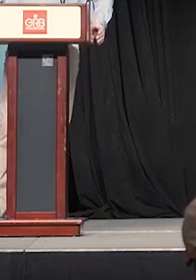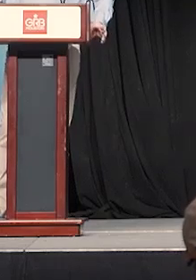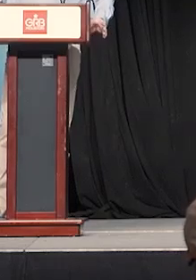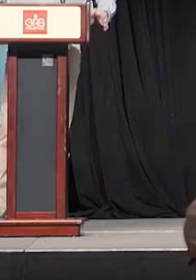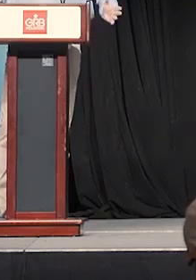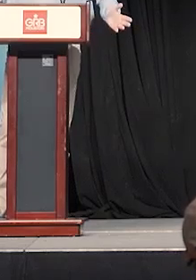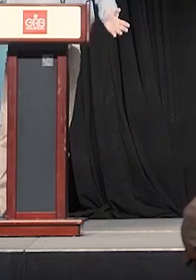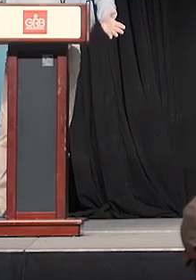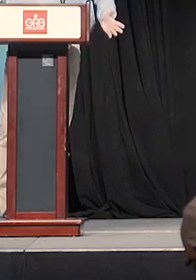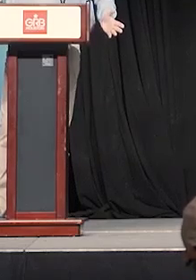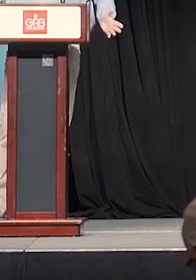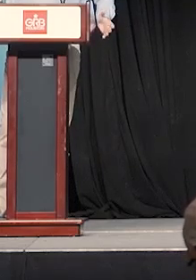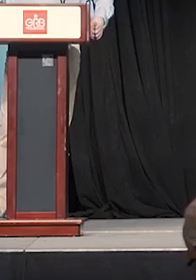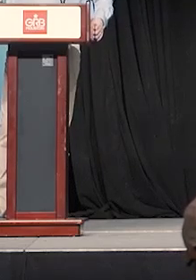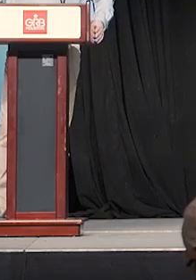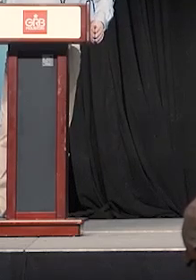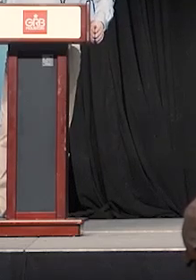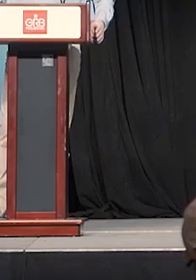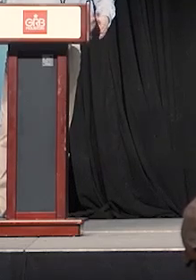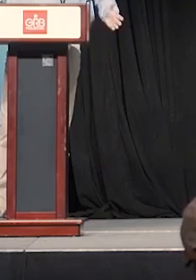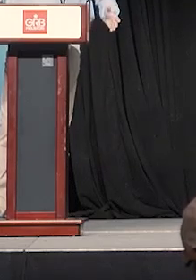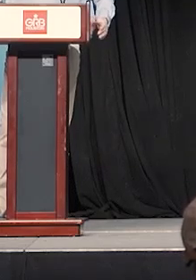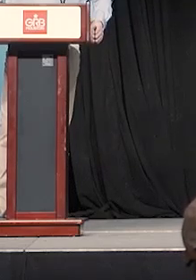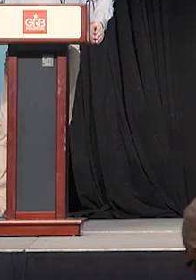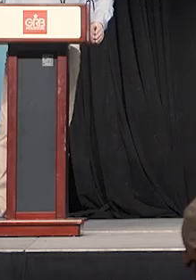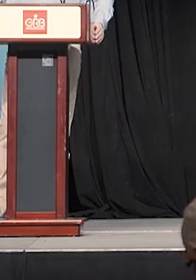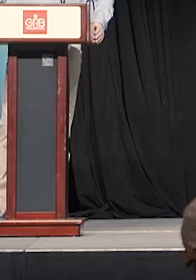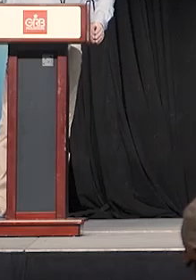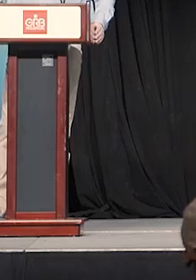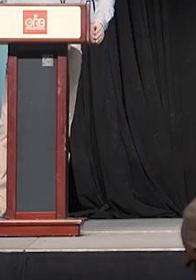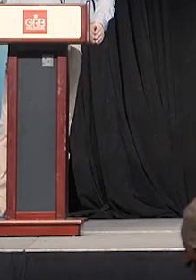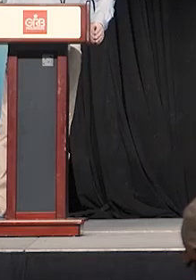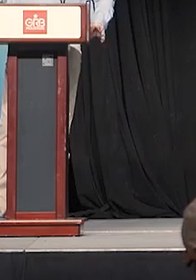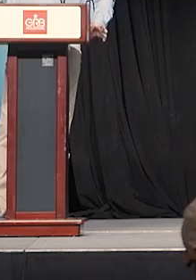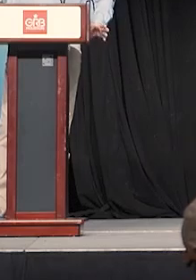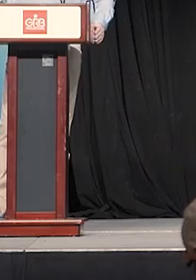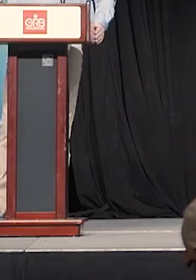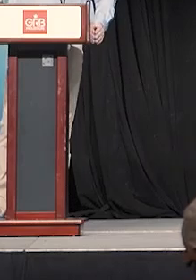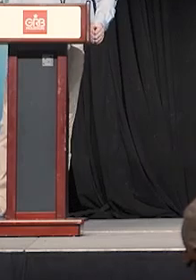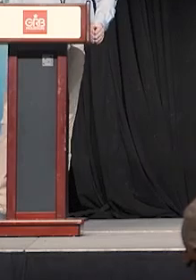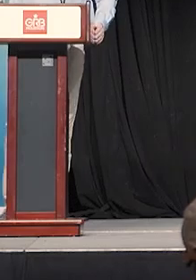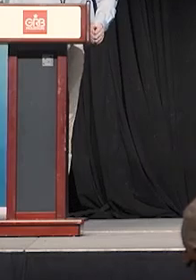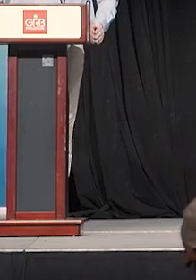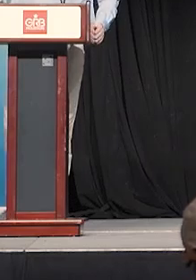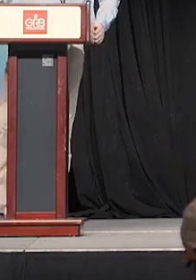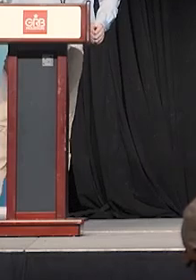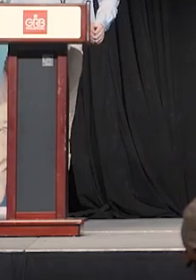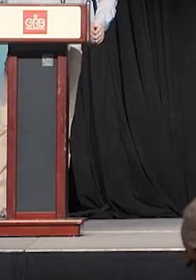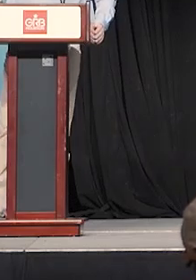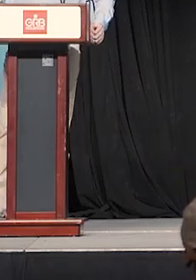named storms, well above normal with 11 hurricanes and the 5 major hurricanes. 10 hurricane landfalls.